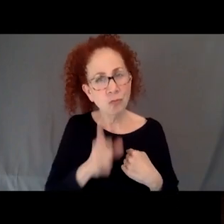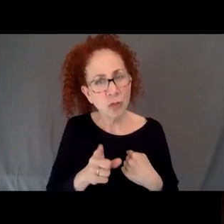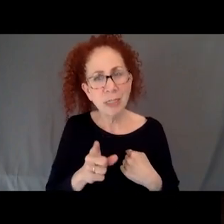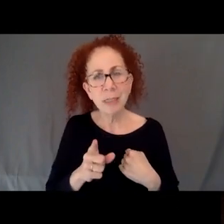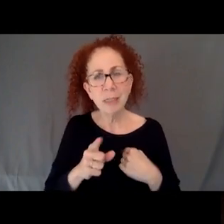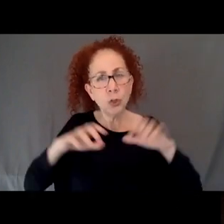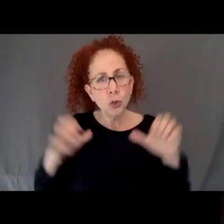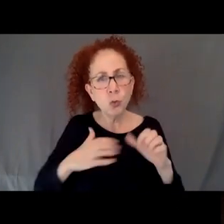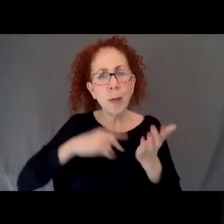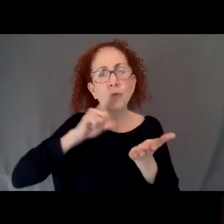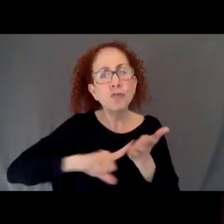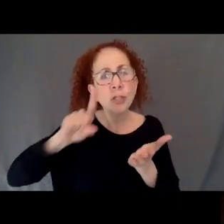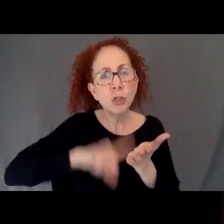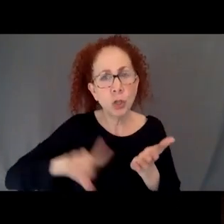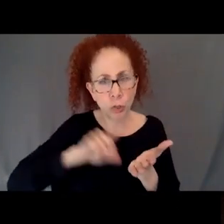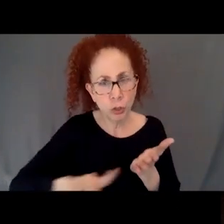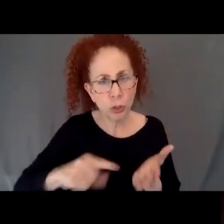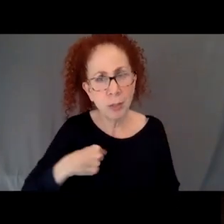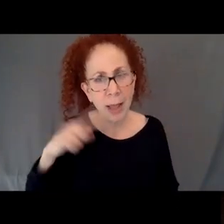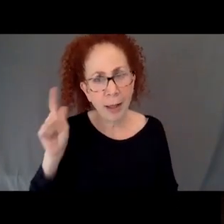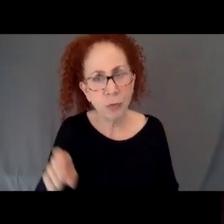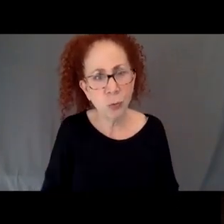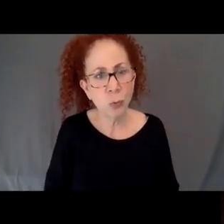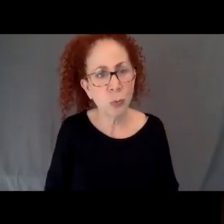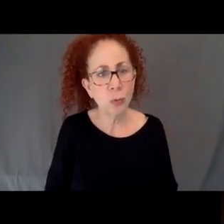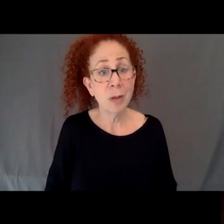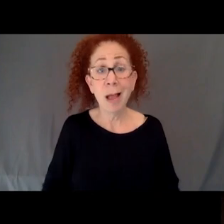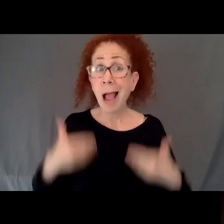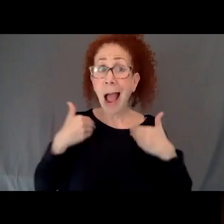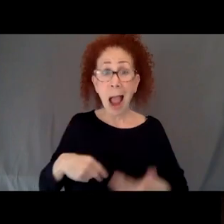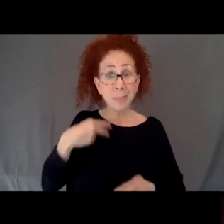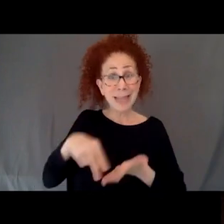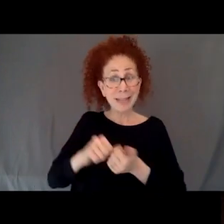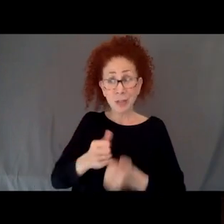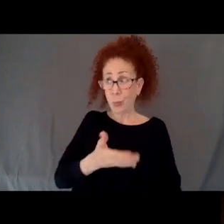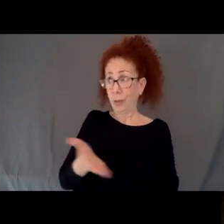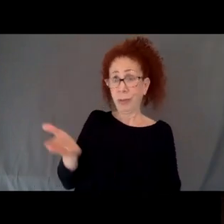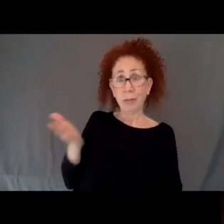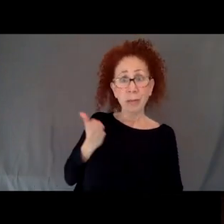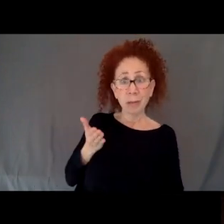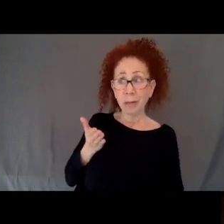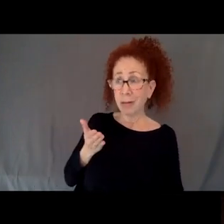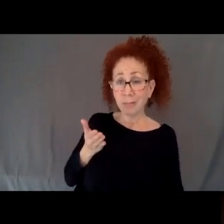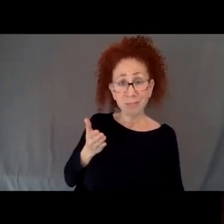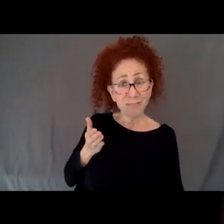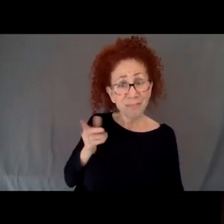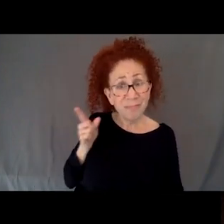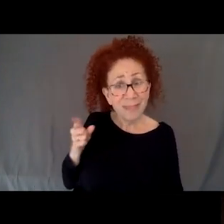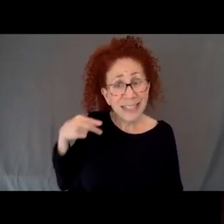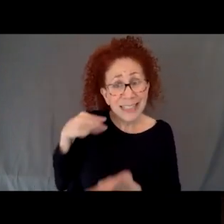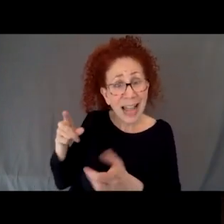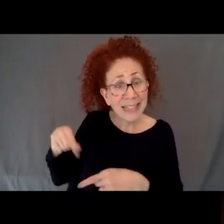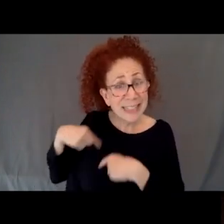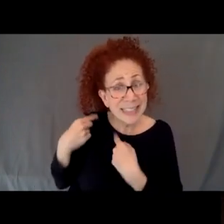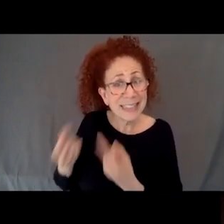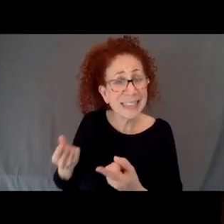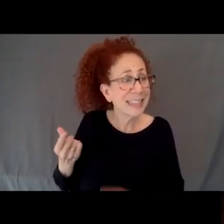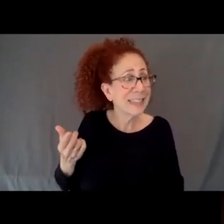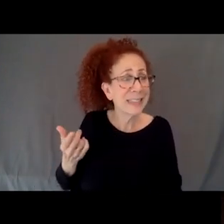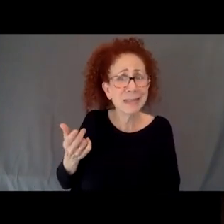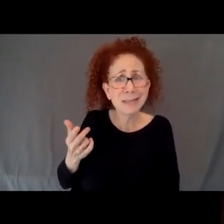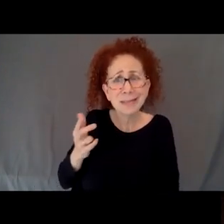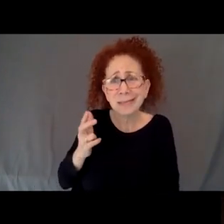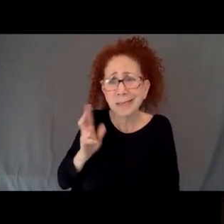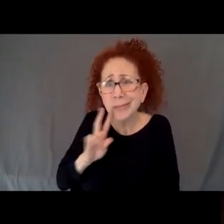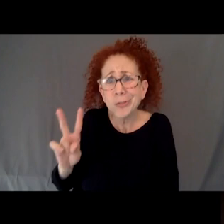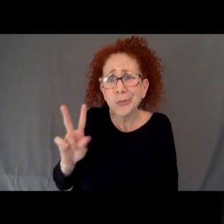my research. I'm dancing next to some people that been dancing since the